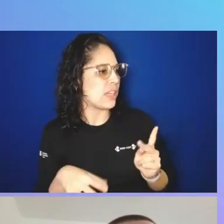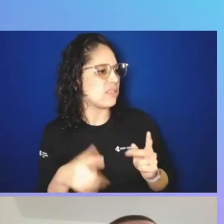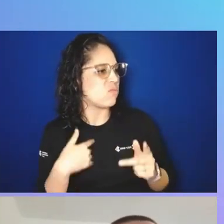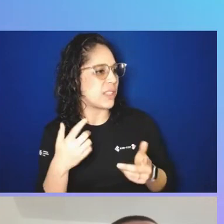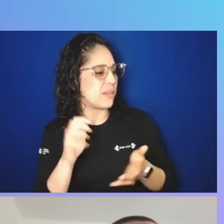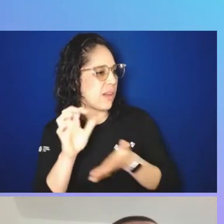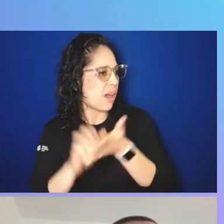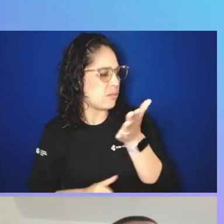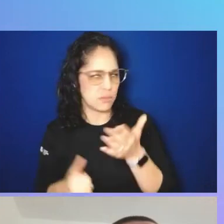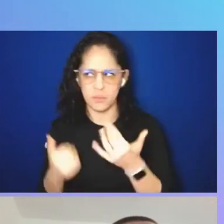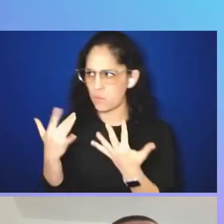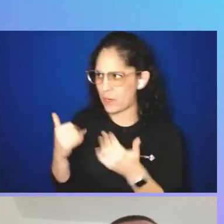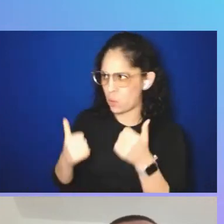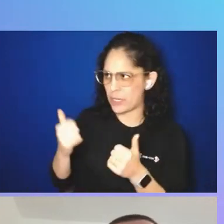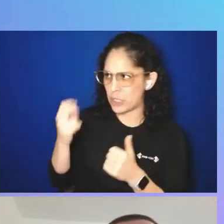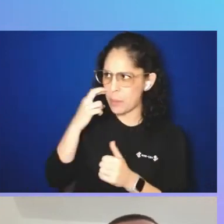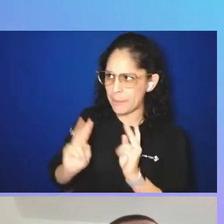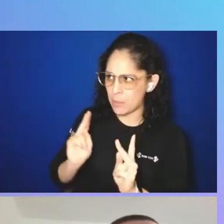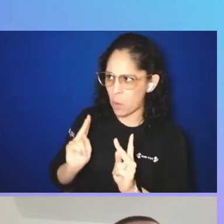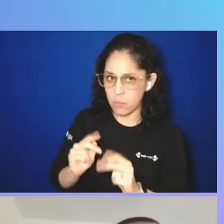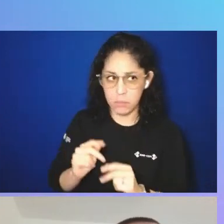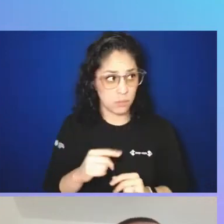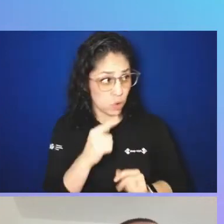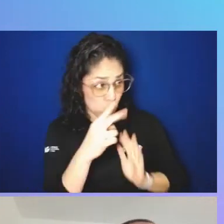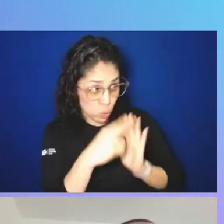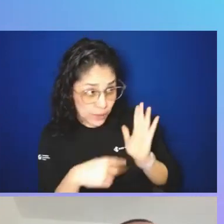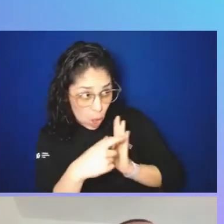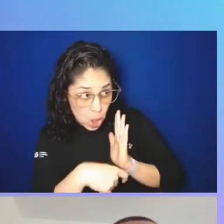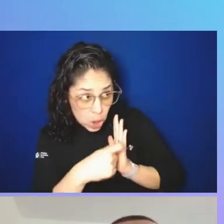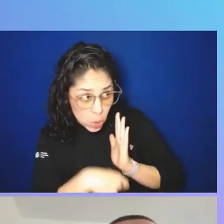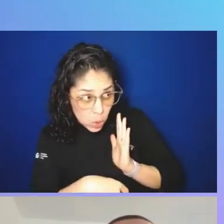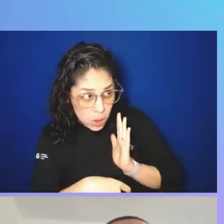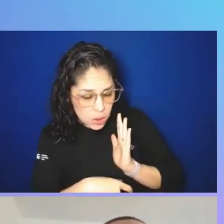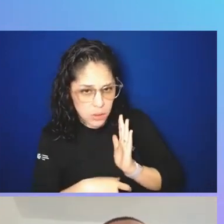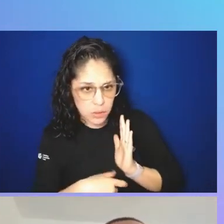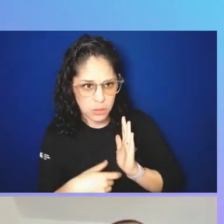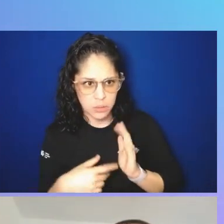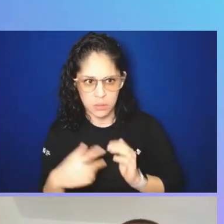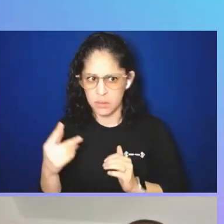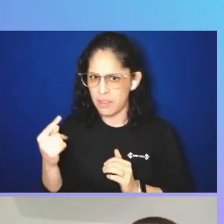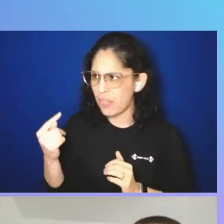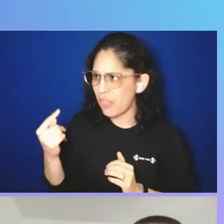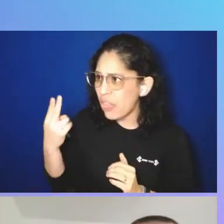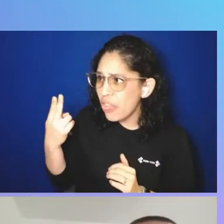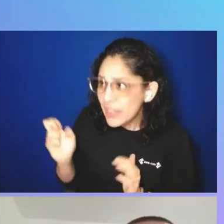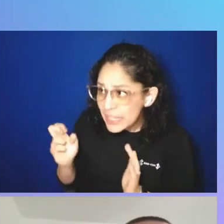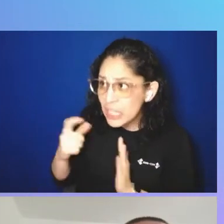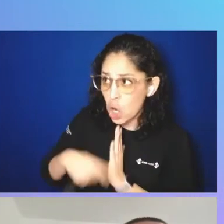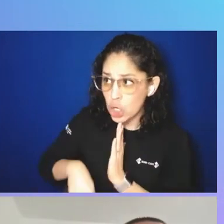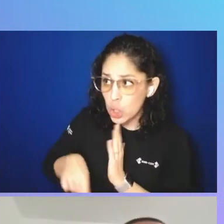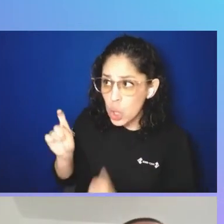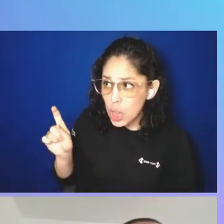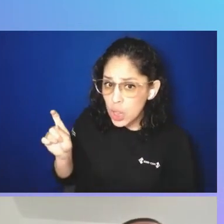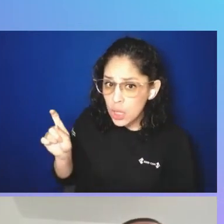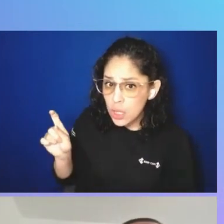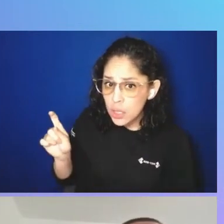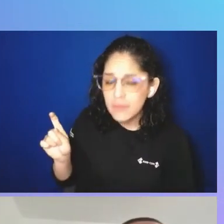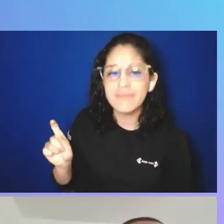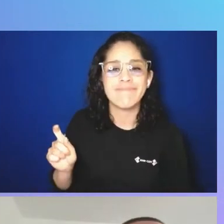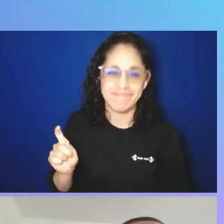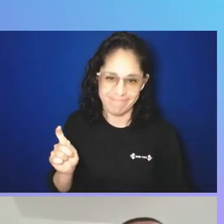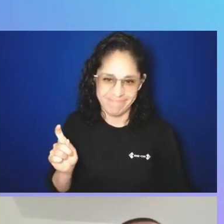blind people? Didn't you read the article? The article? You can see how that would